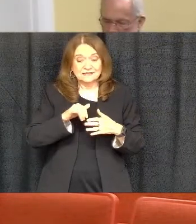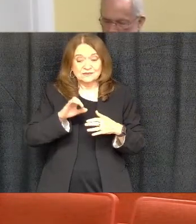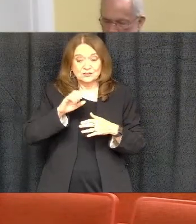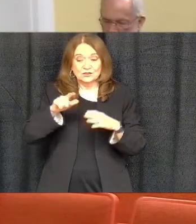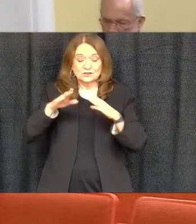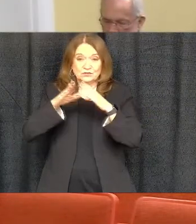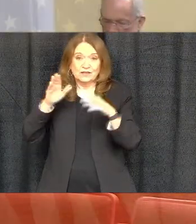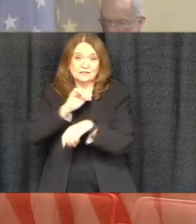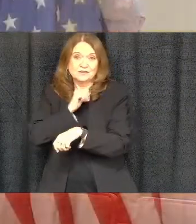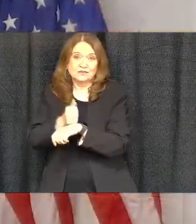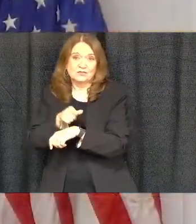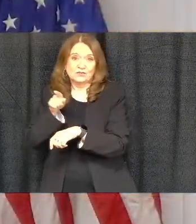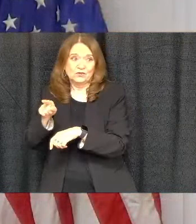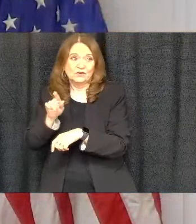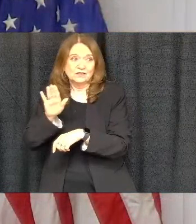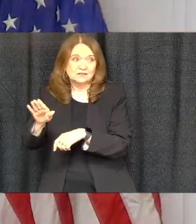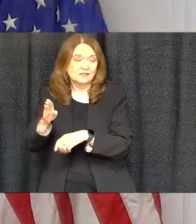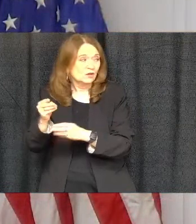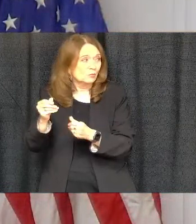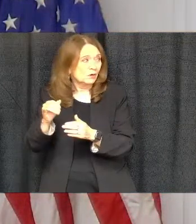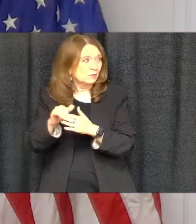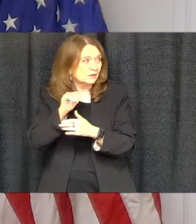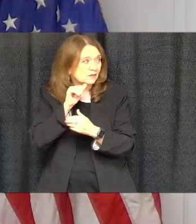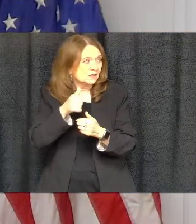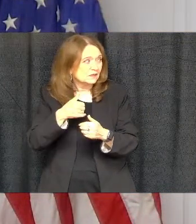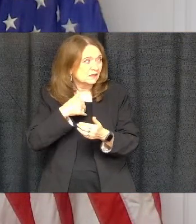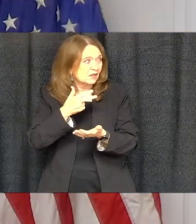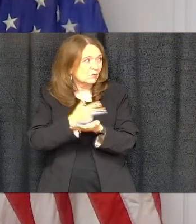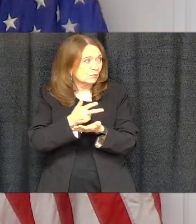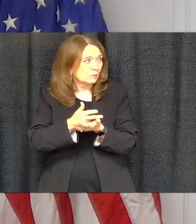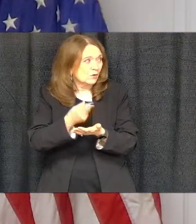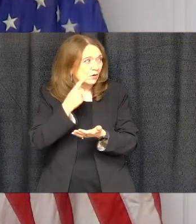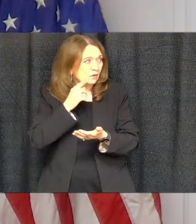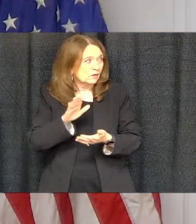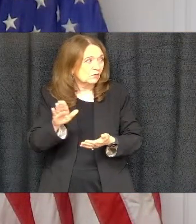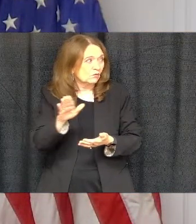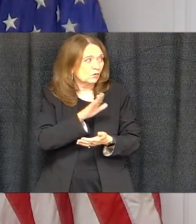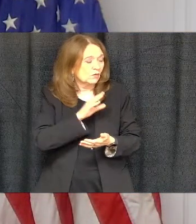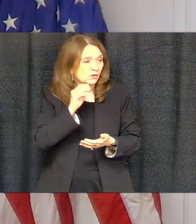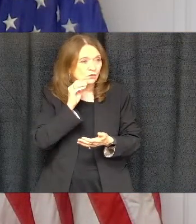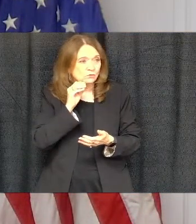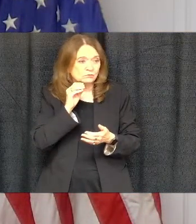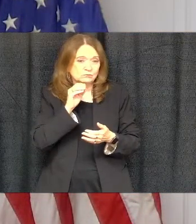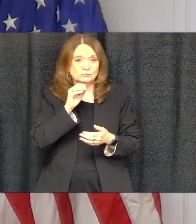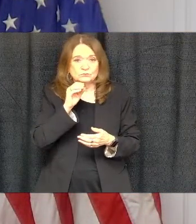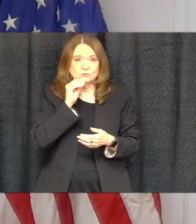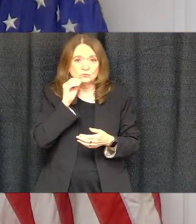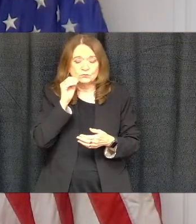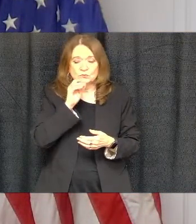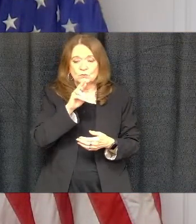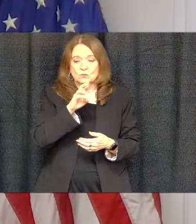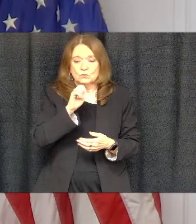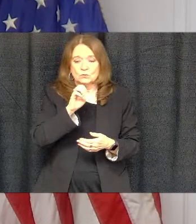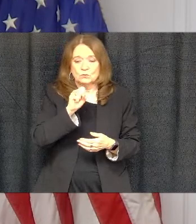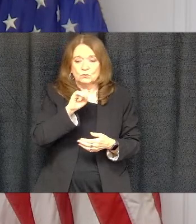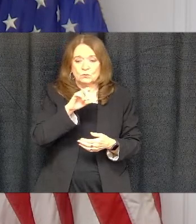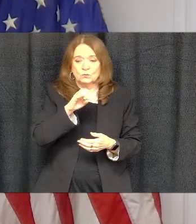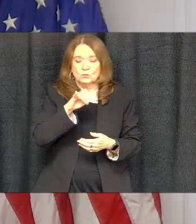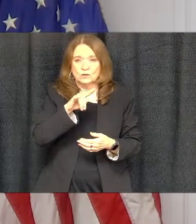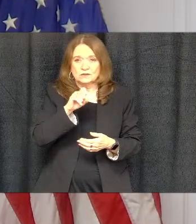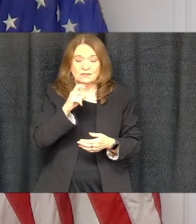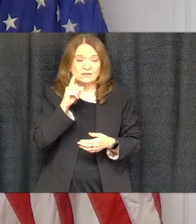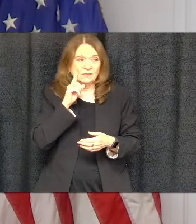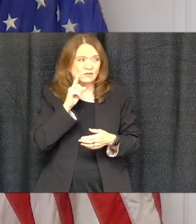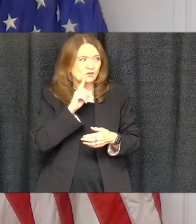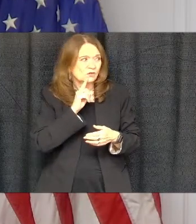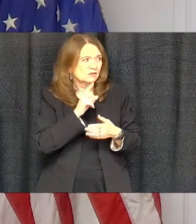Authority property that doesn't have parking for their residents. Or enough parking. I do believe there is parking internally, but